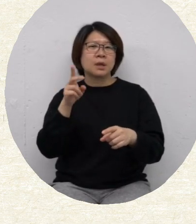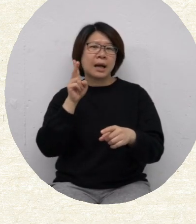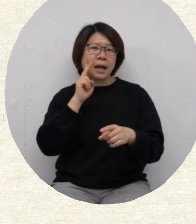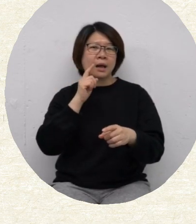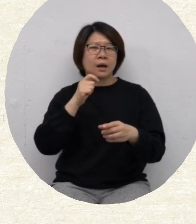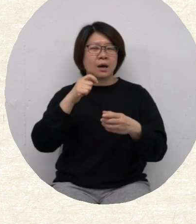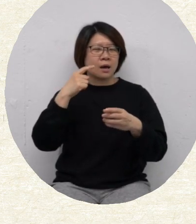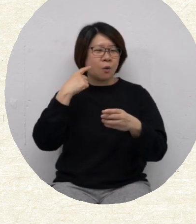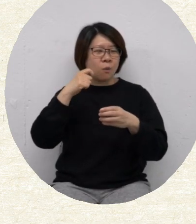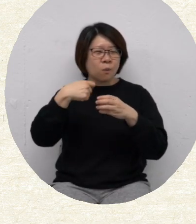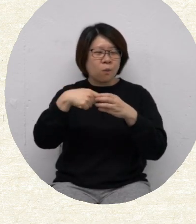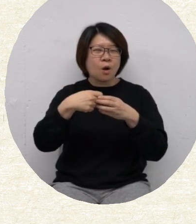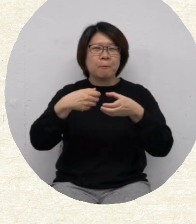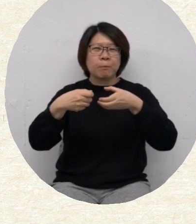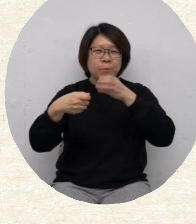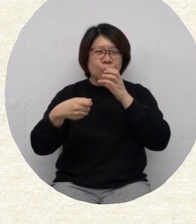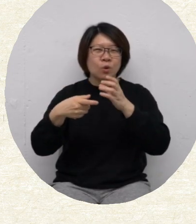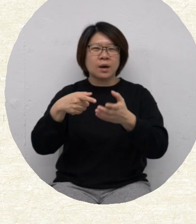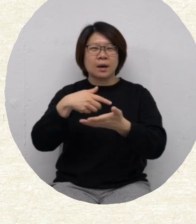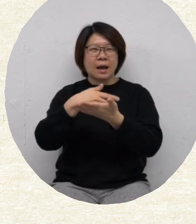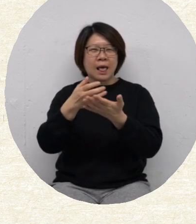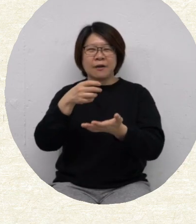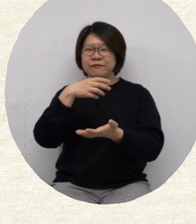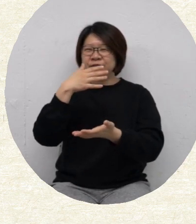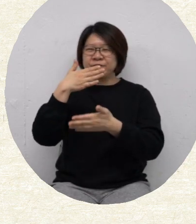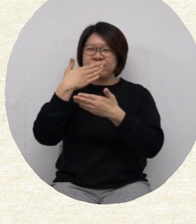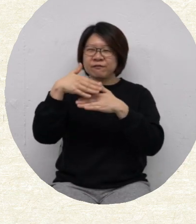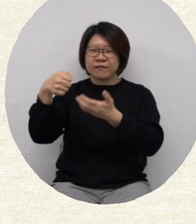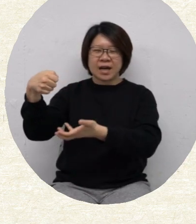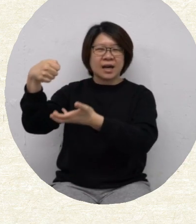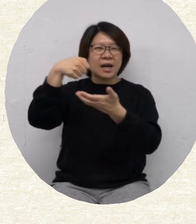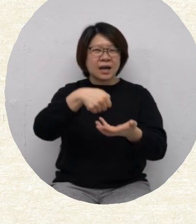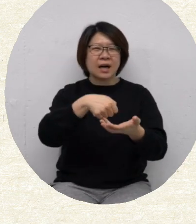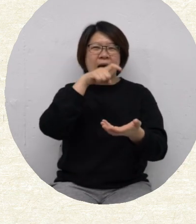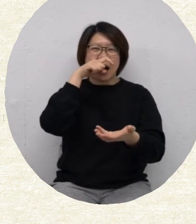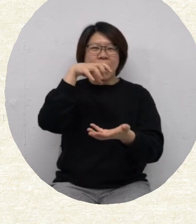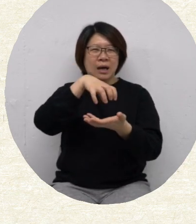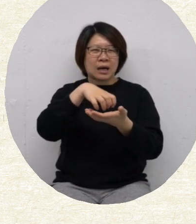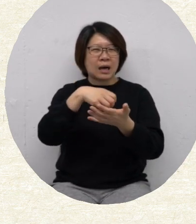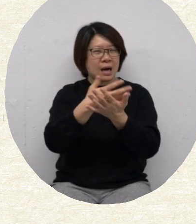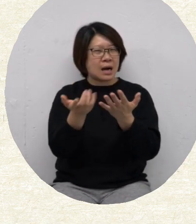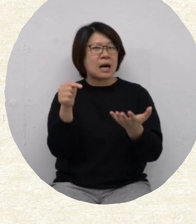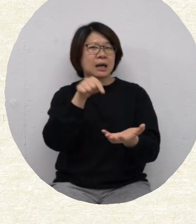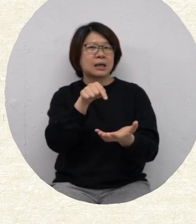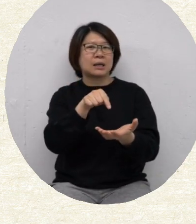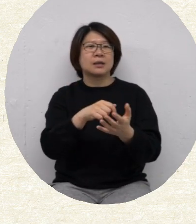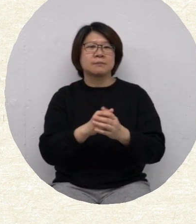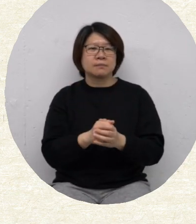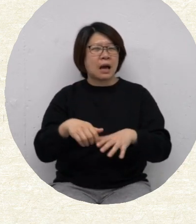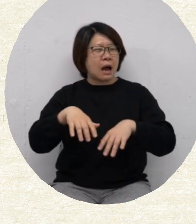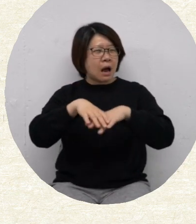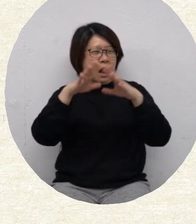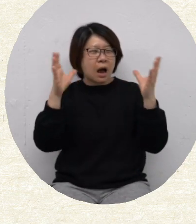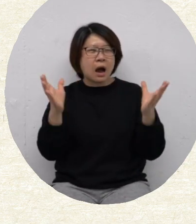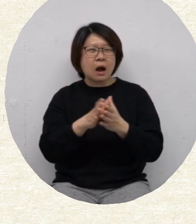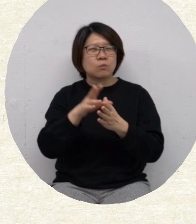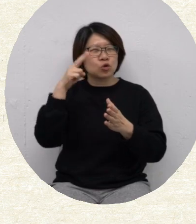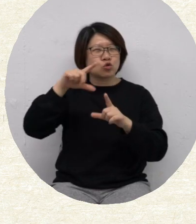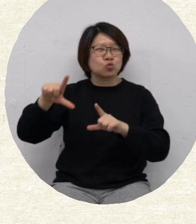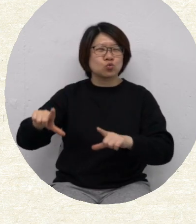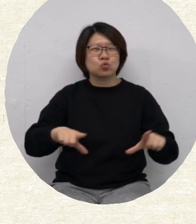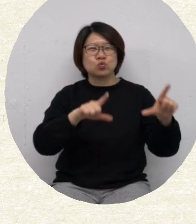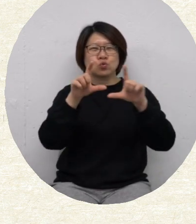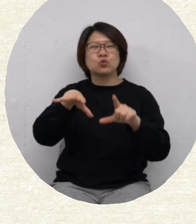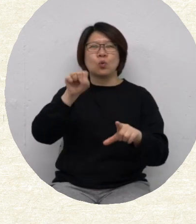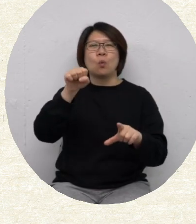These containers that hold the flower arrangements are mass-produced disposable objects, such as yogurt cups, a